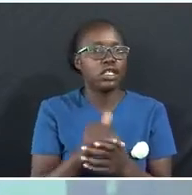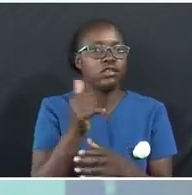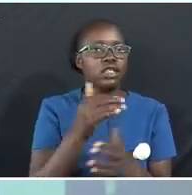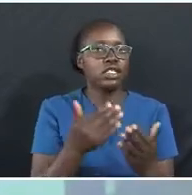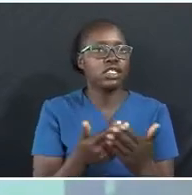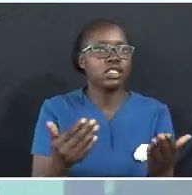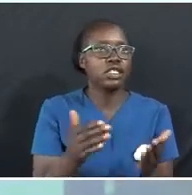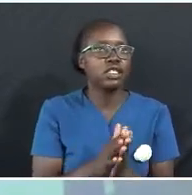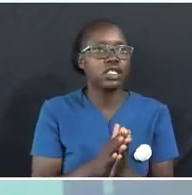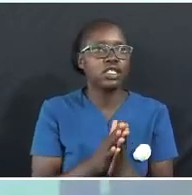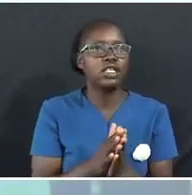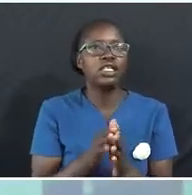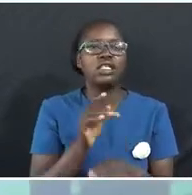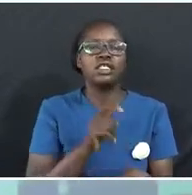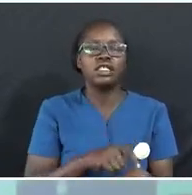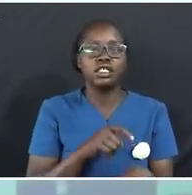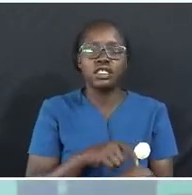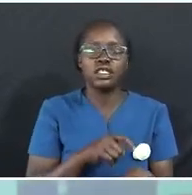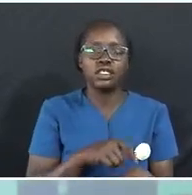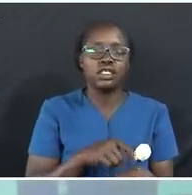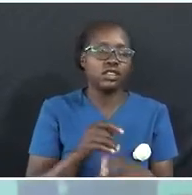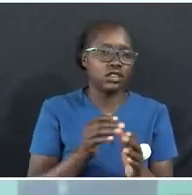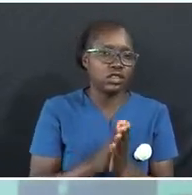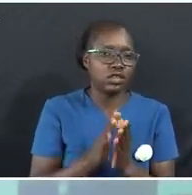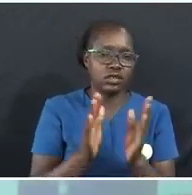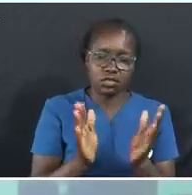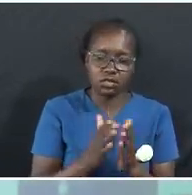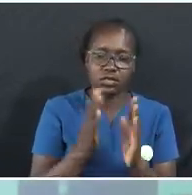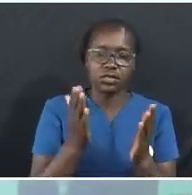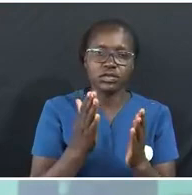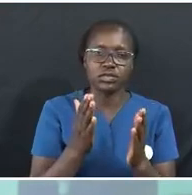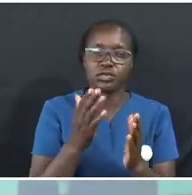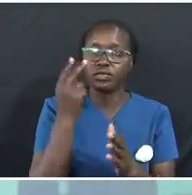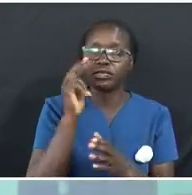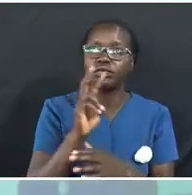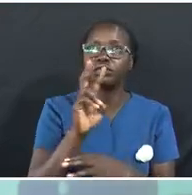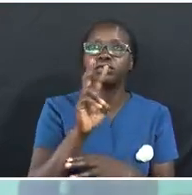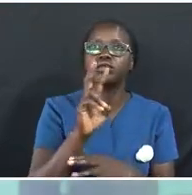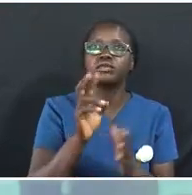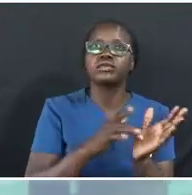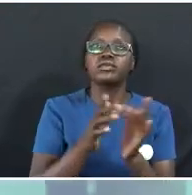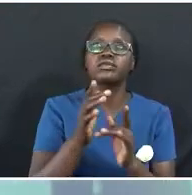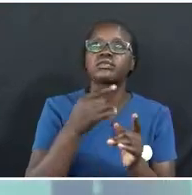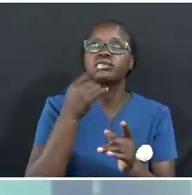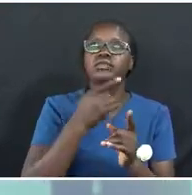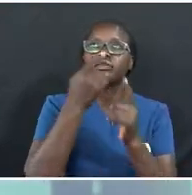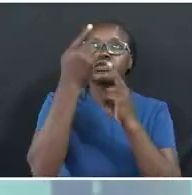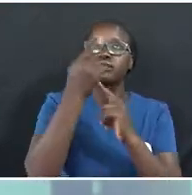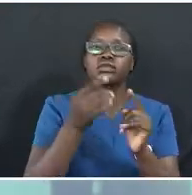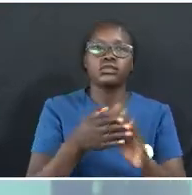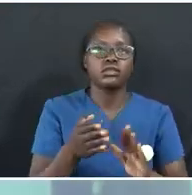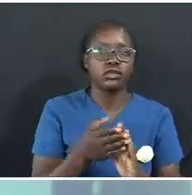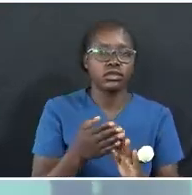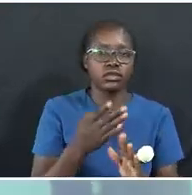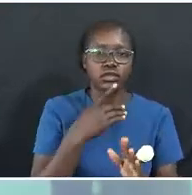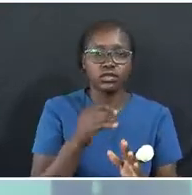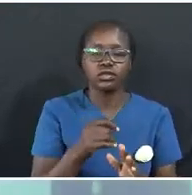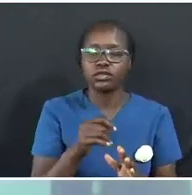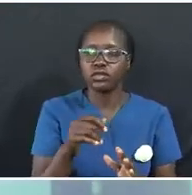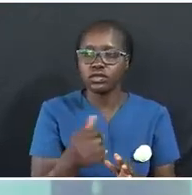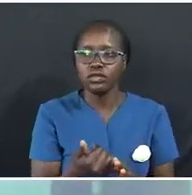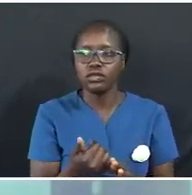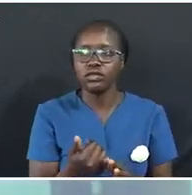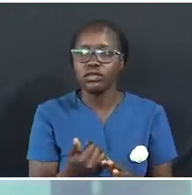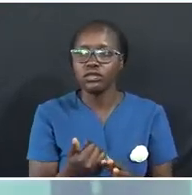was a tension, a moment of tension. They are waiting for it. Behold, he says, I am coming quickly. So the apostles, the